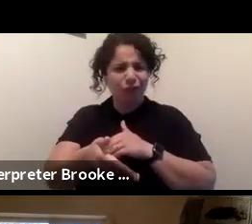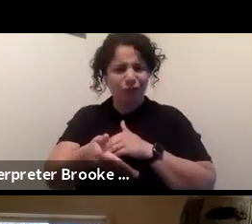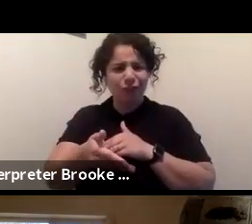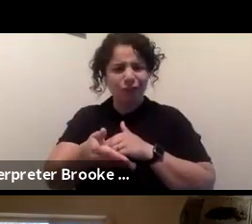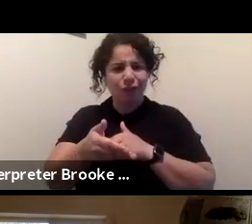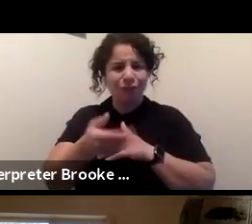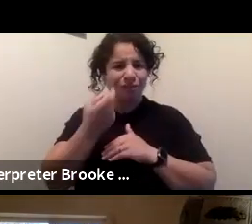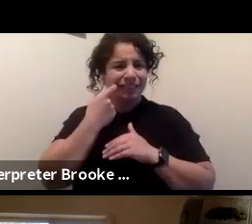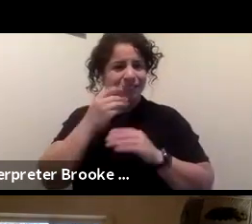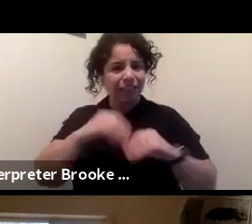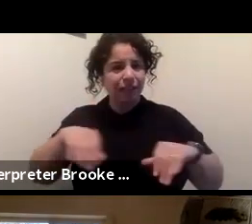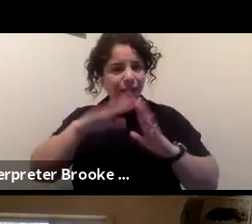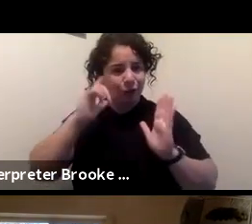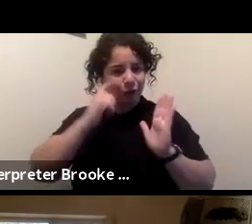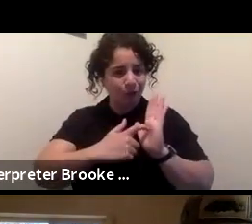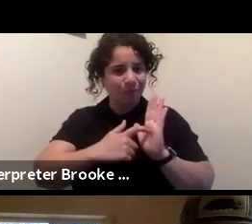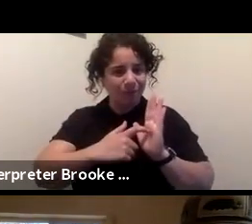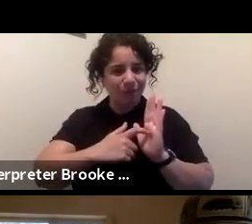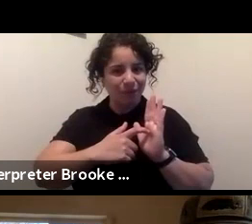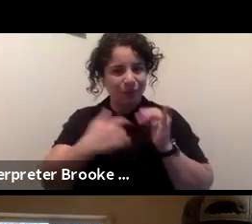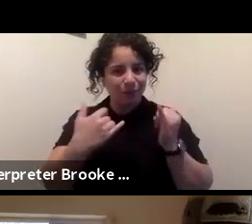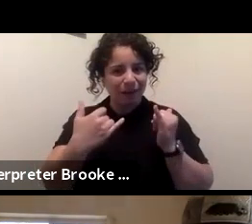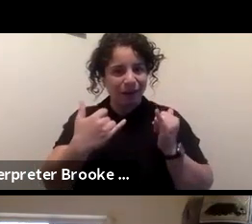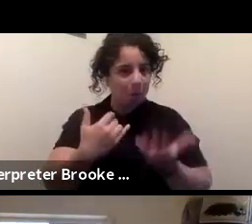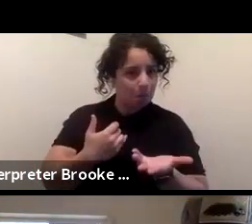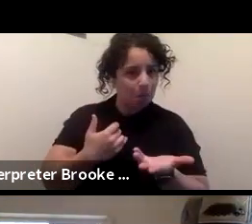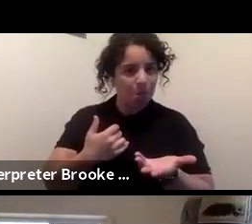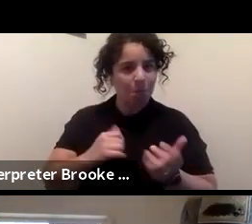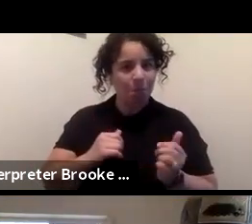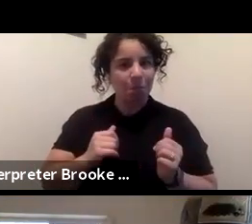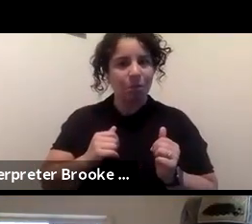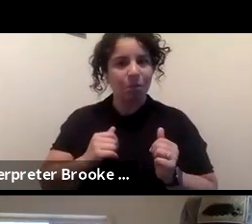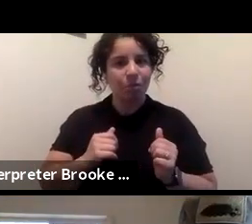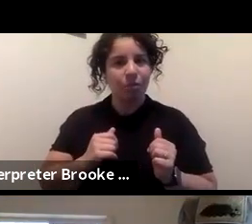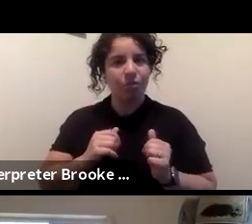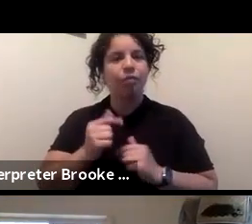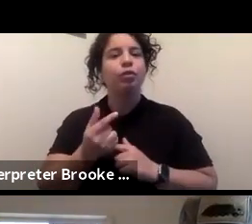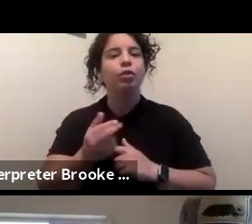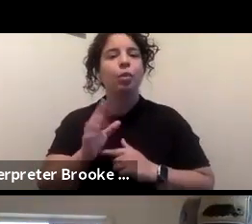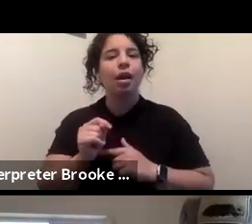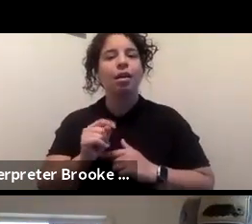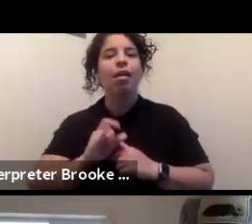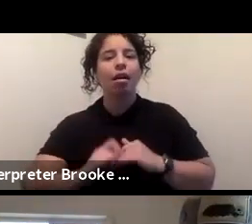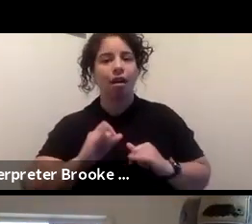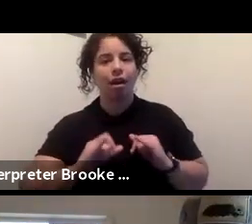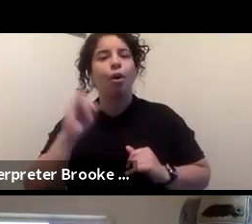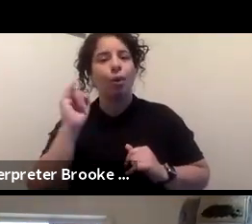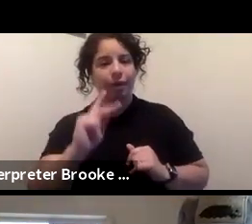land acknowledgements for this first opening moment. Okay. In our,